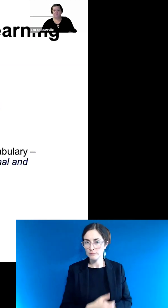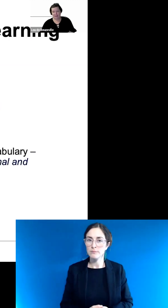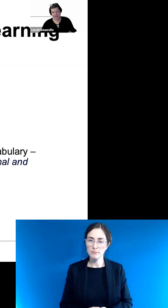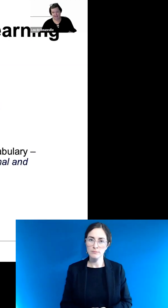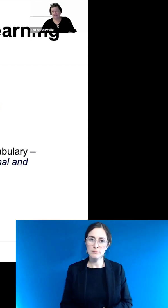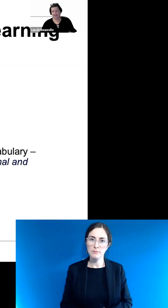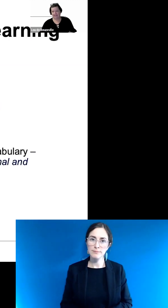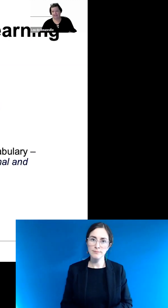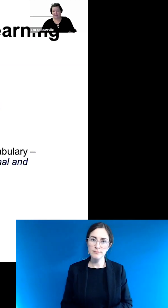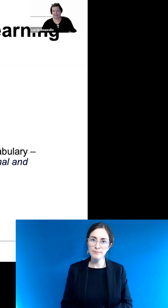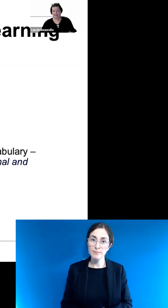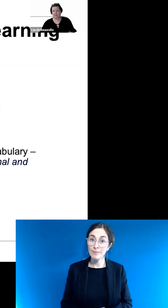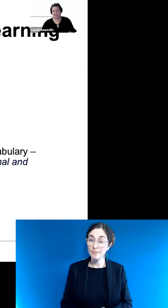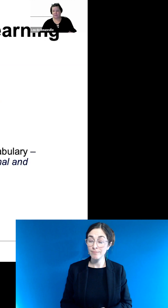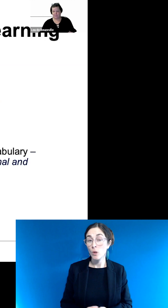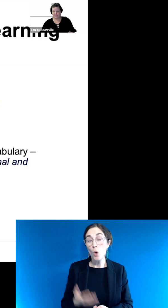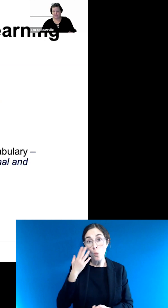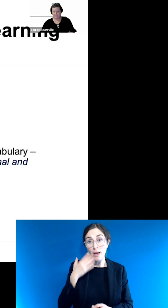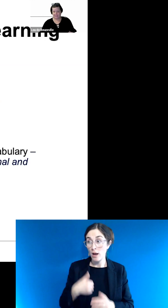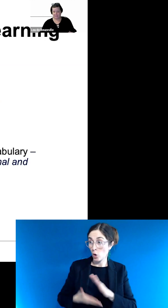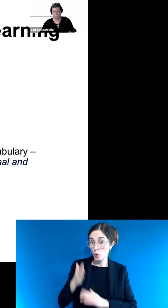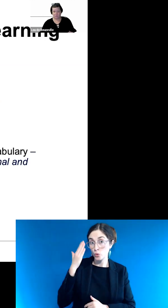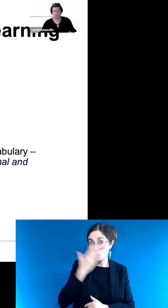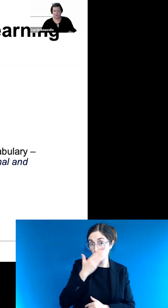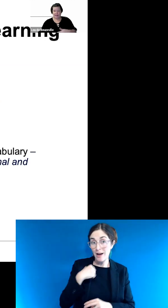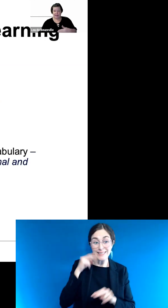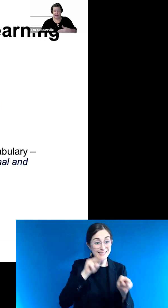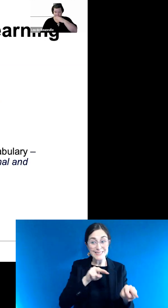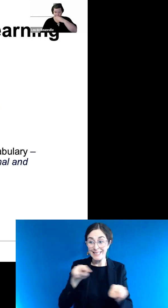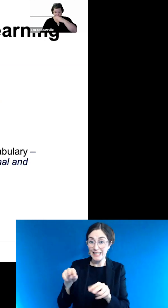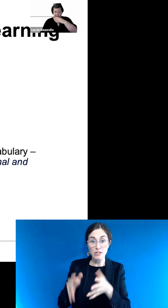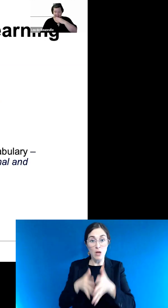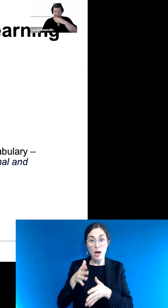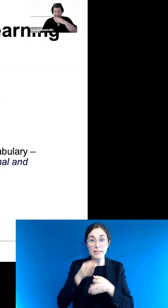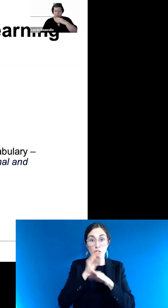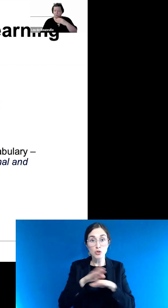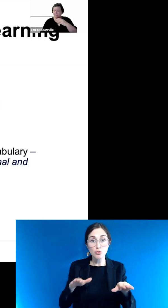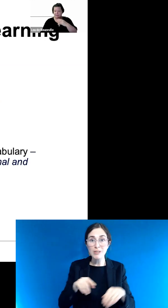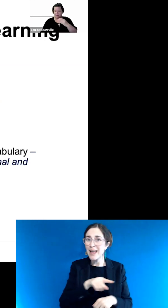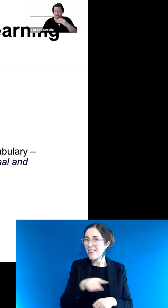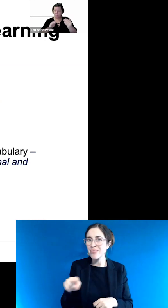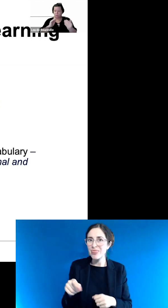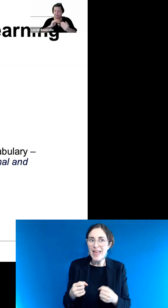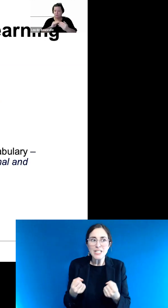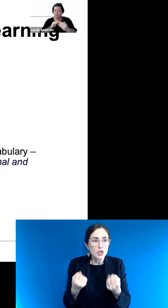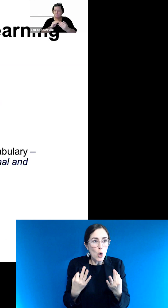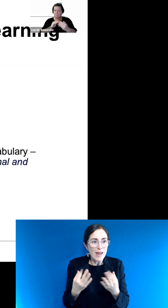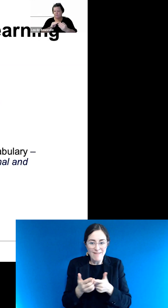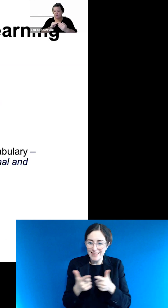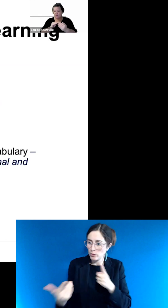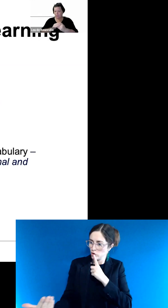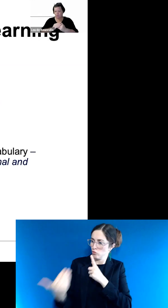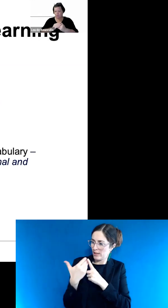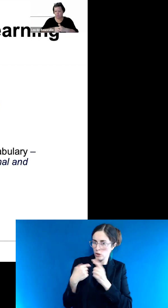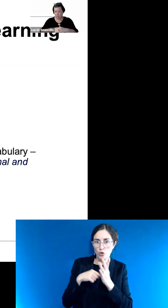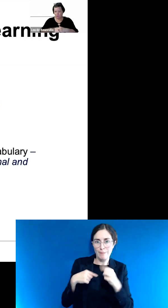For many of the signing kids, certainly the ones we see at school, they don't get language directed to them, or